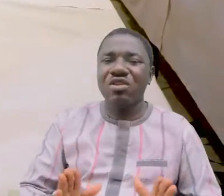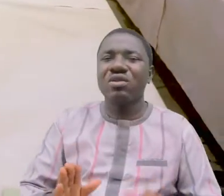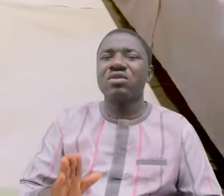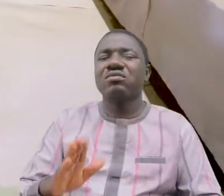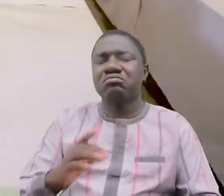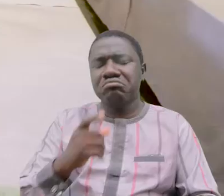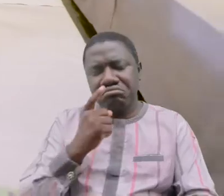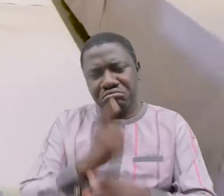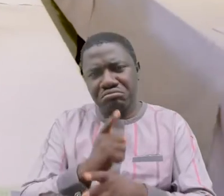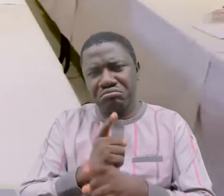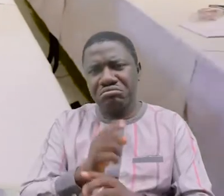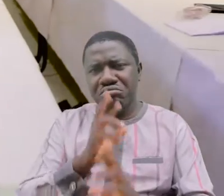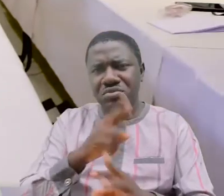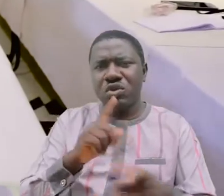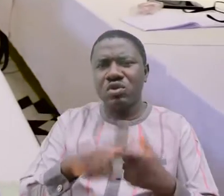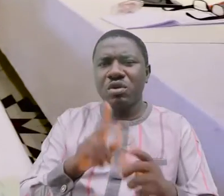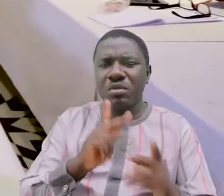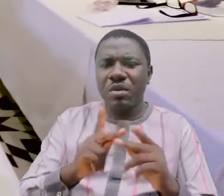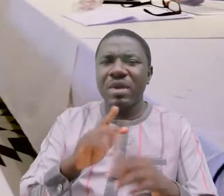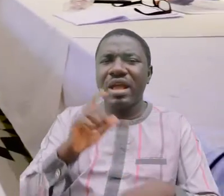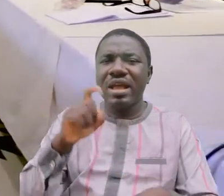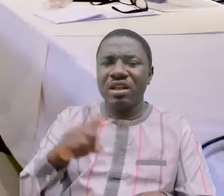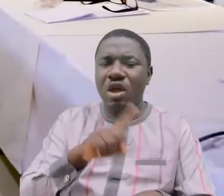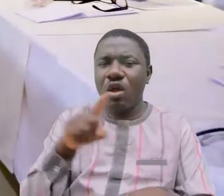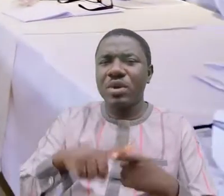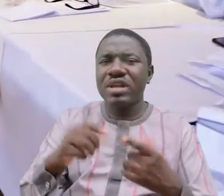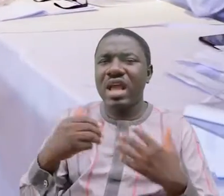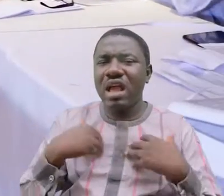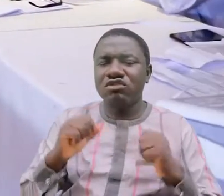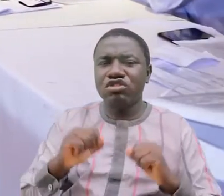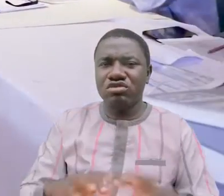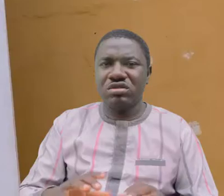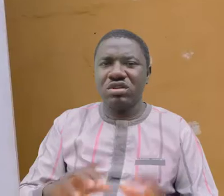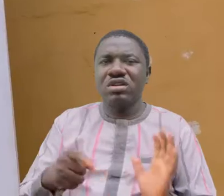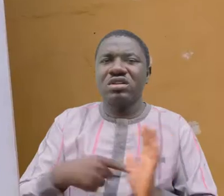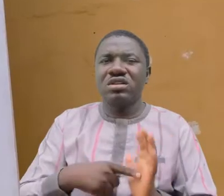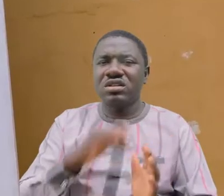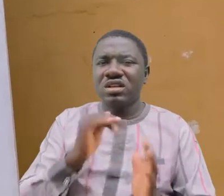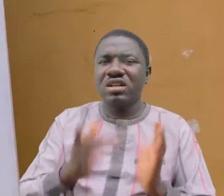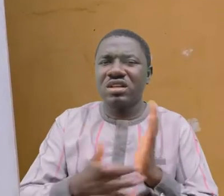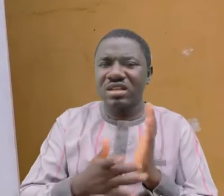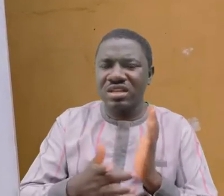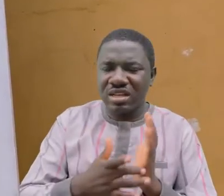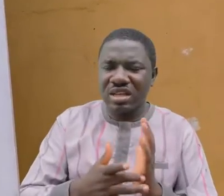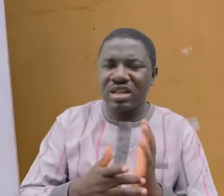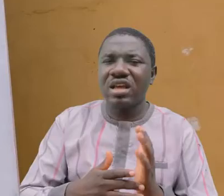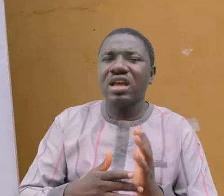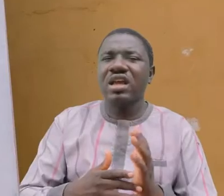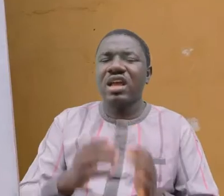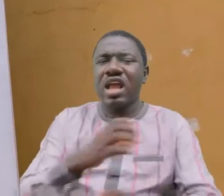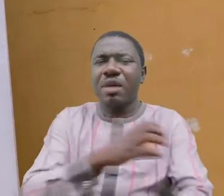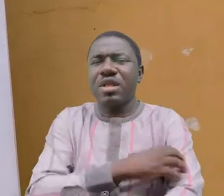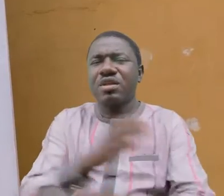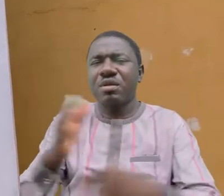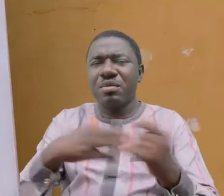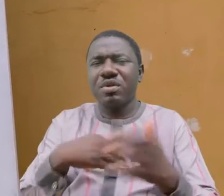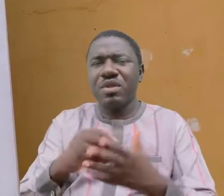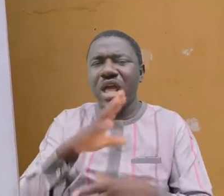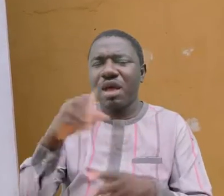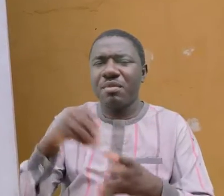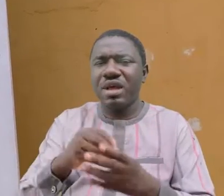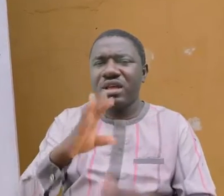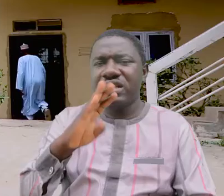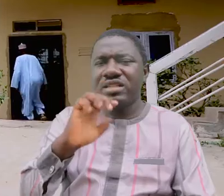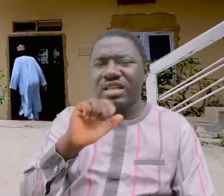response to citizens' needs when in shocks. This includes technical capacity building among civil